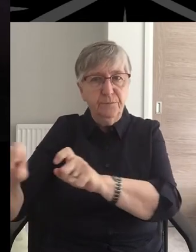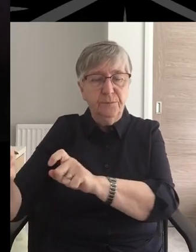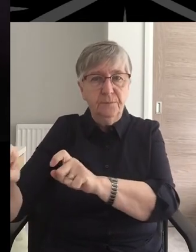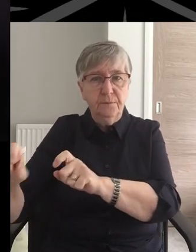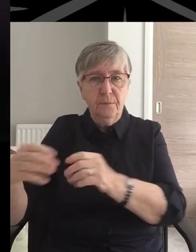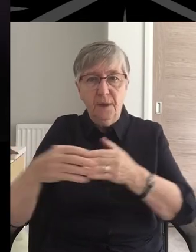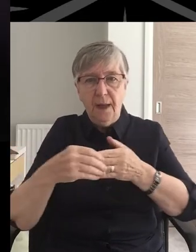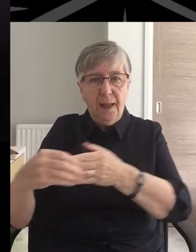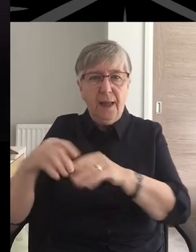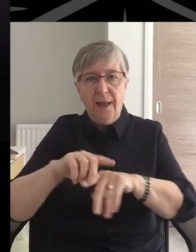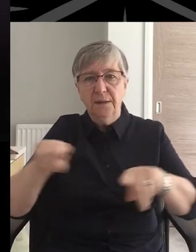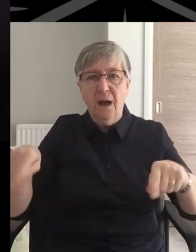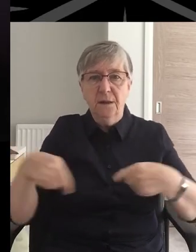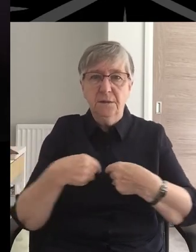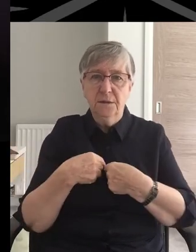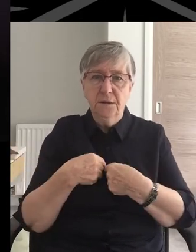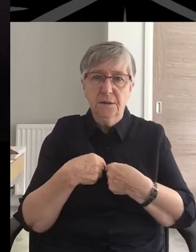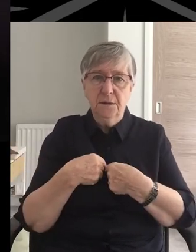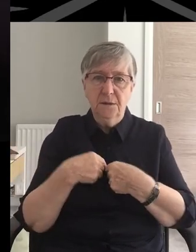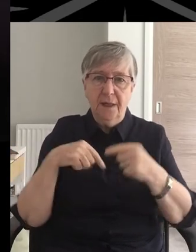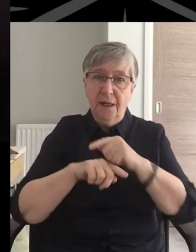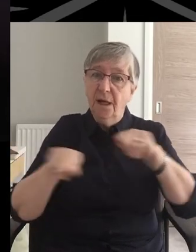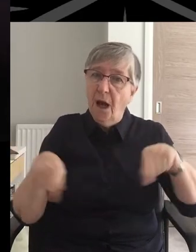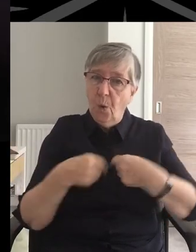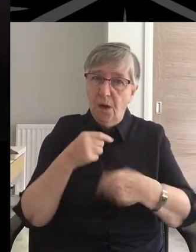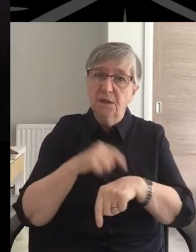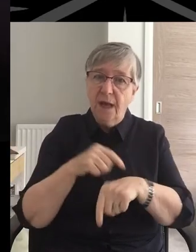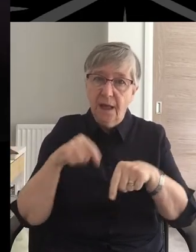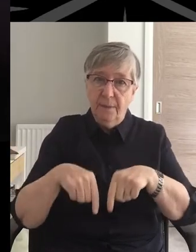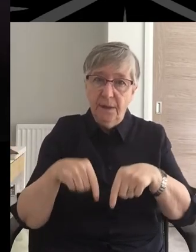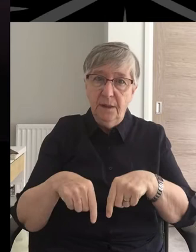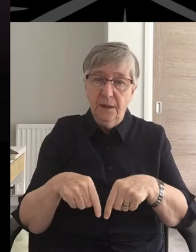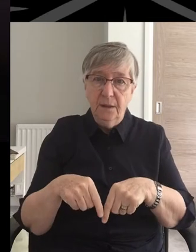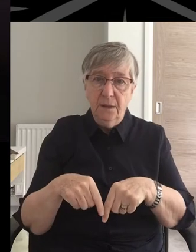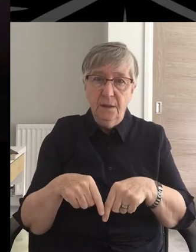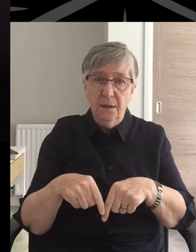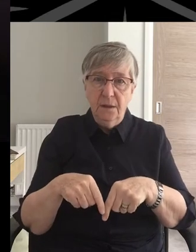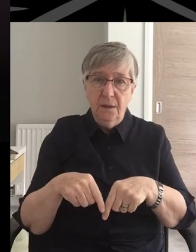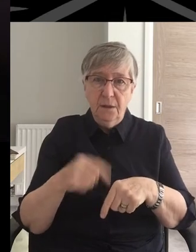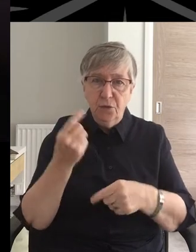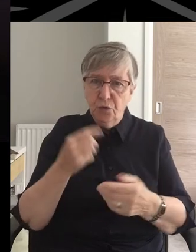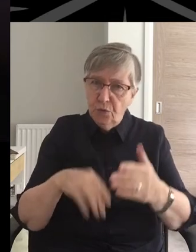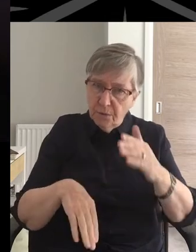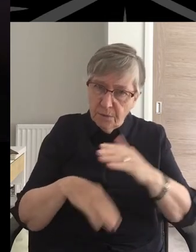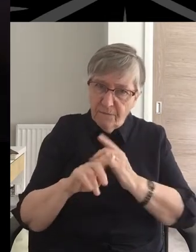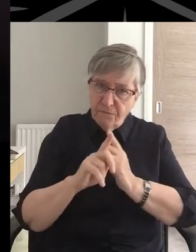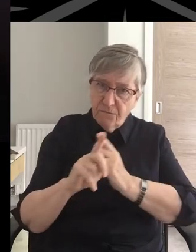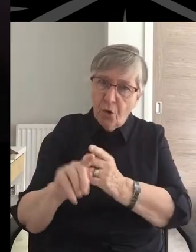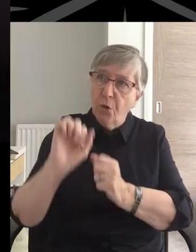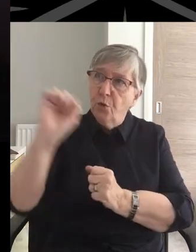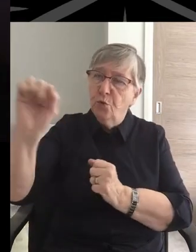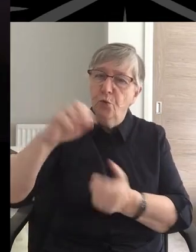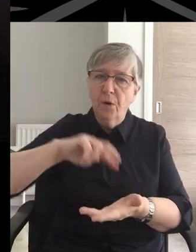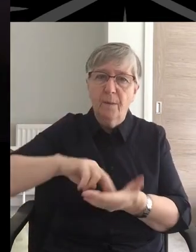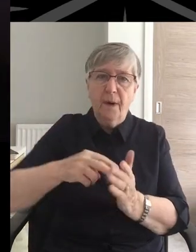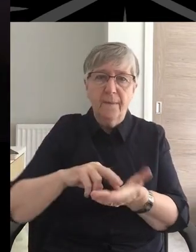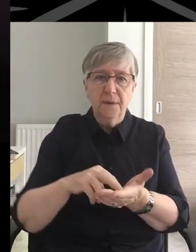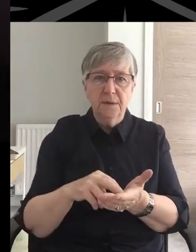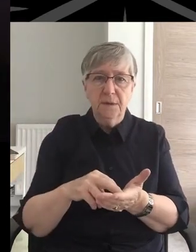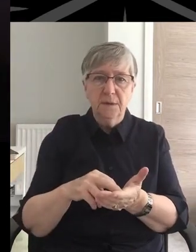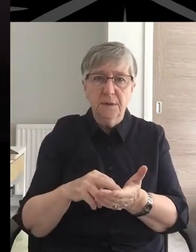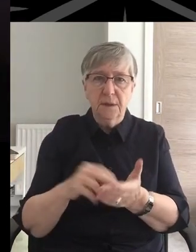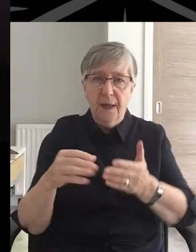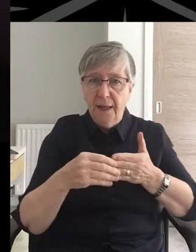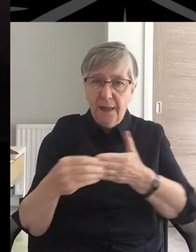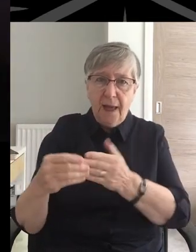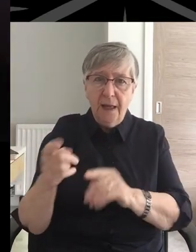Guide us in our time to fulfill your purposes. Guide us in what